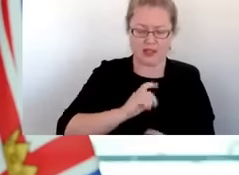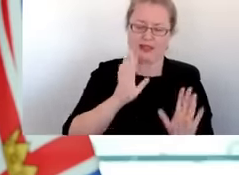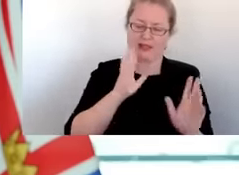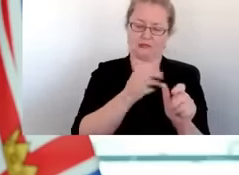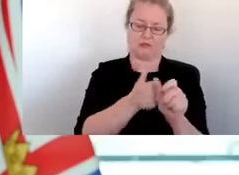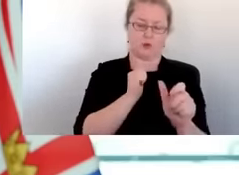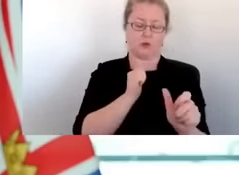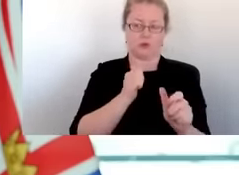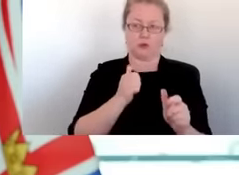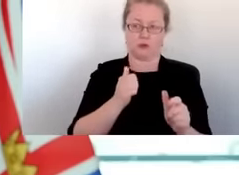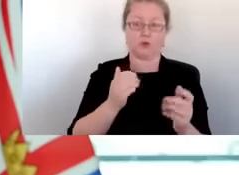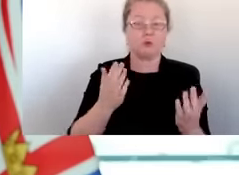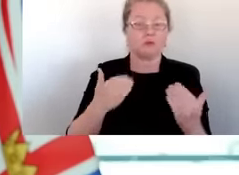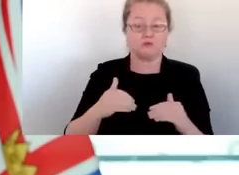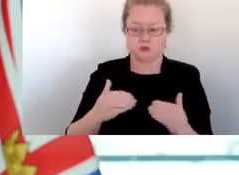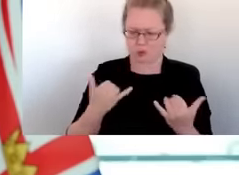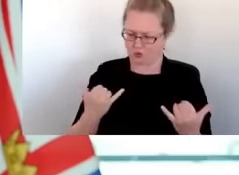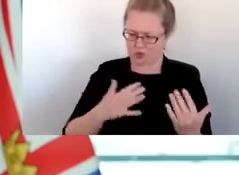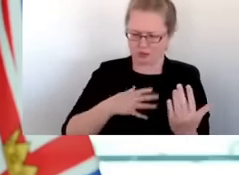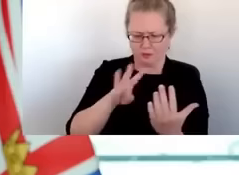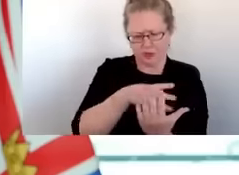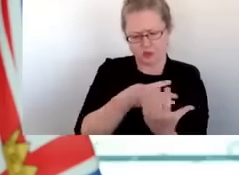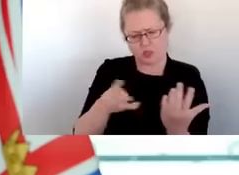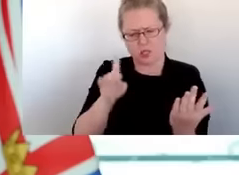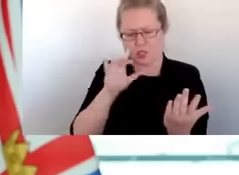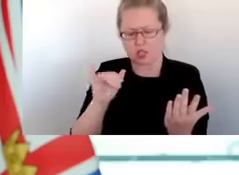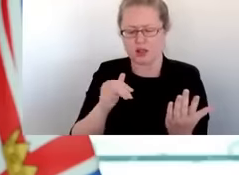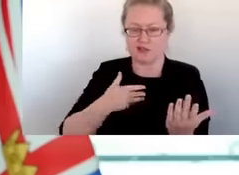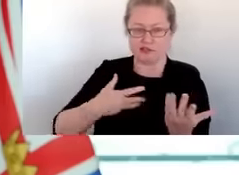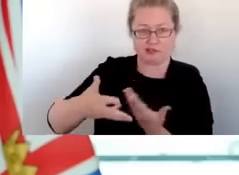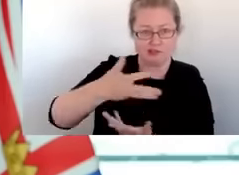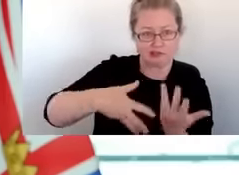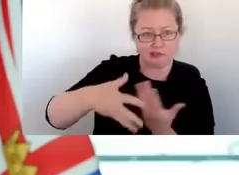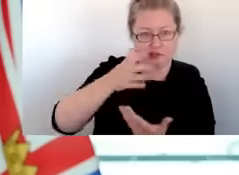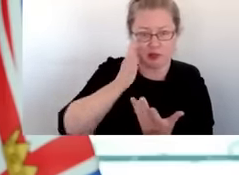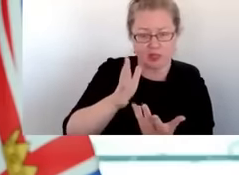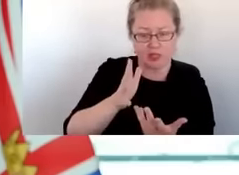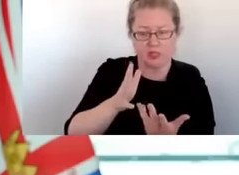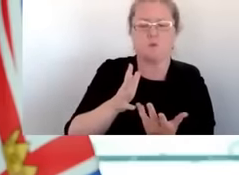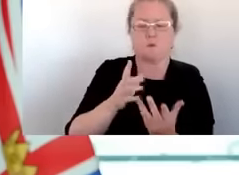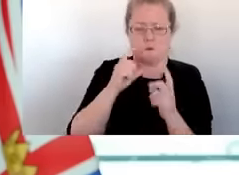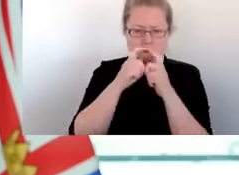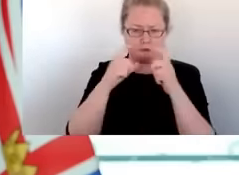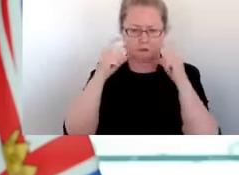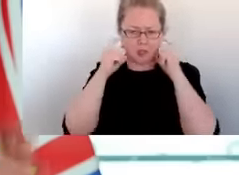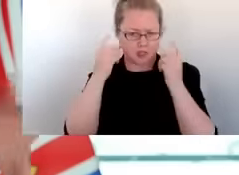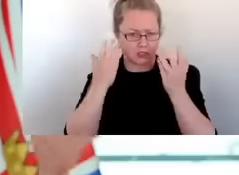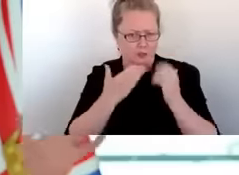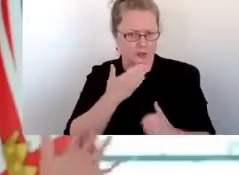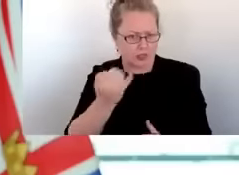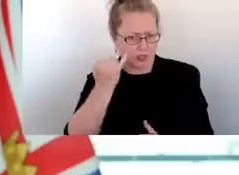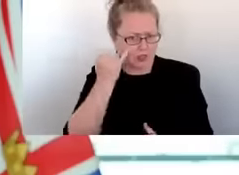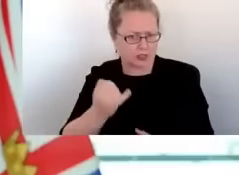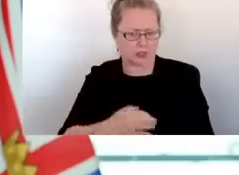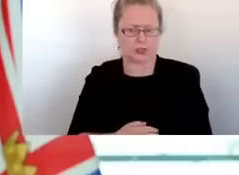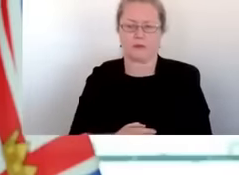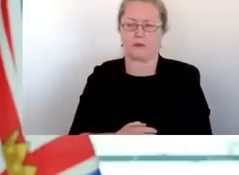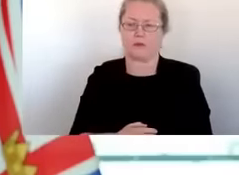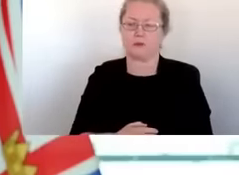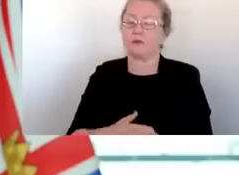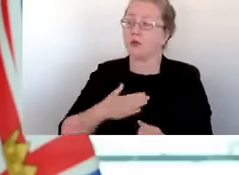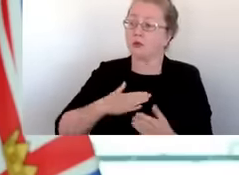doing today? Am I going to be in a crowded place with lots of people? Maybe I need to take a mask with me. What's happening in my community, that COVID